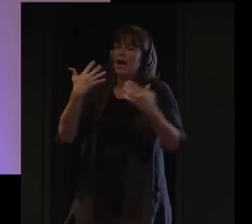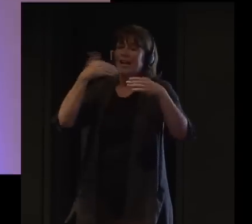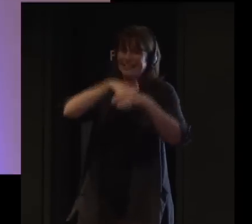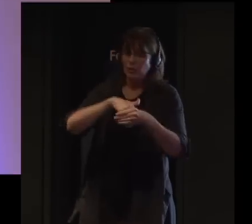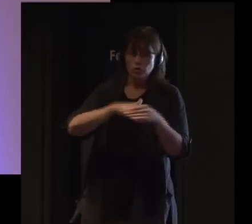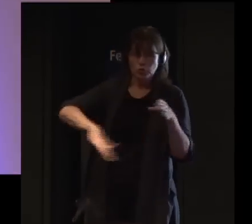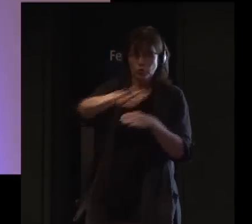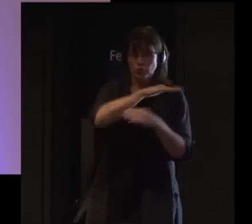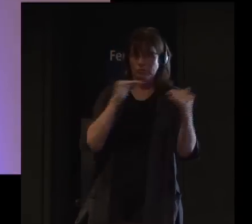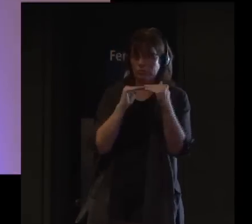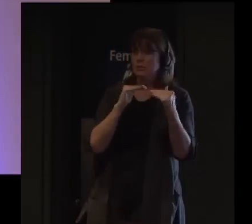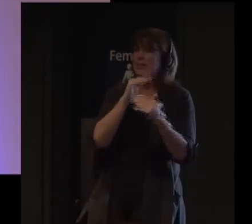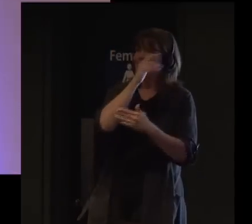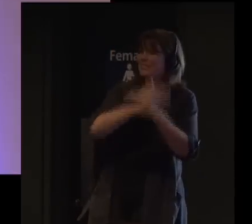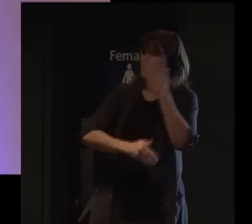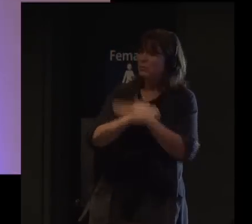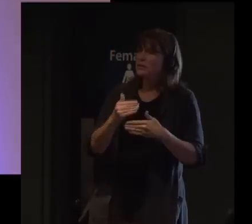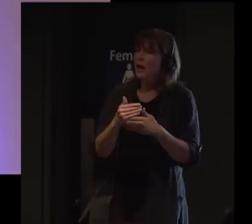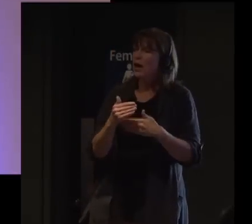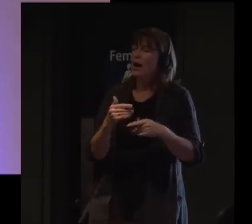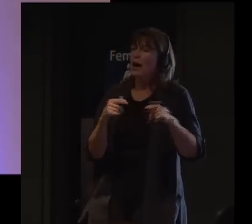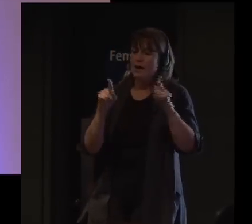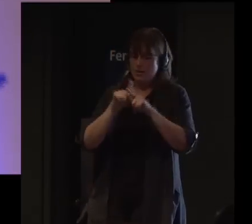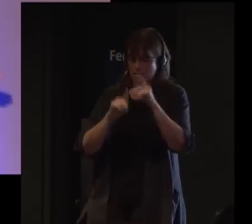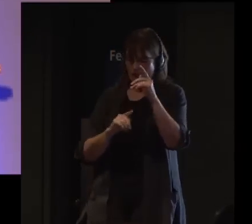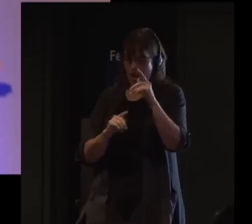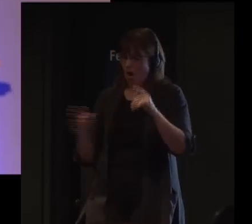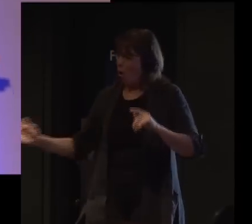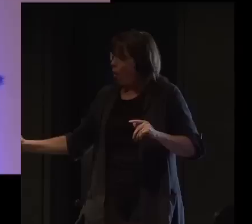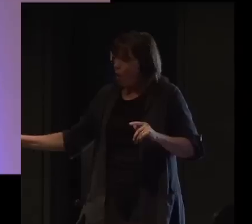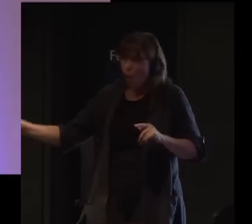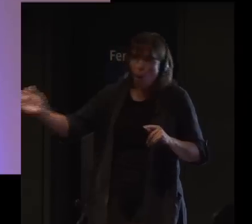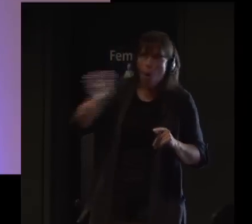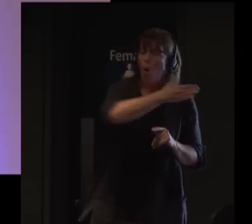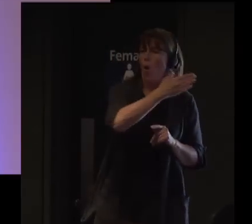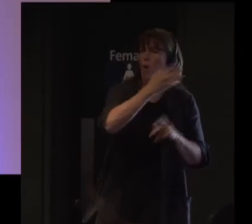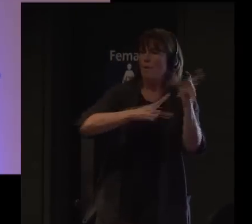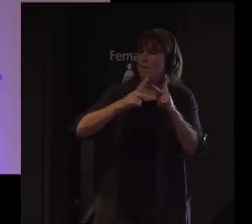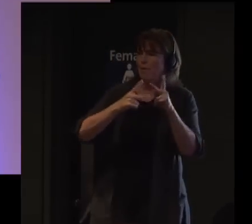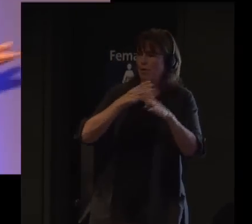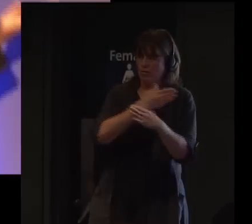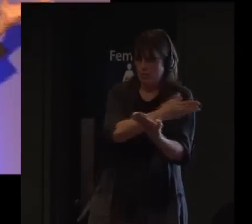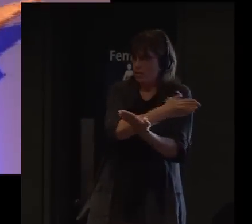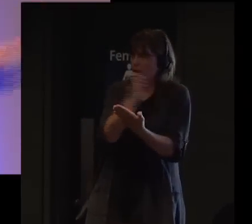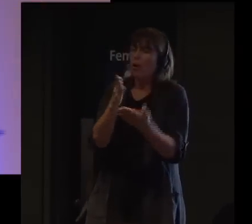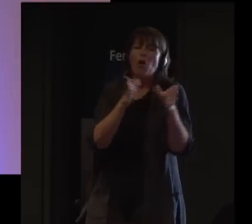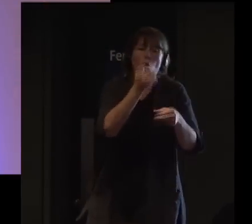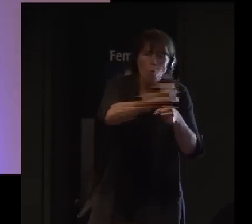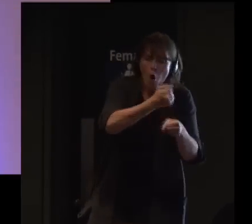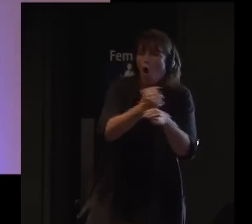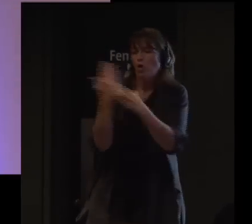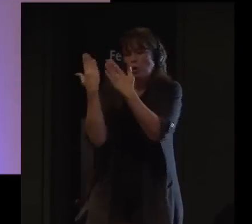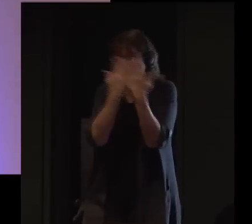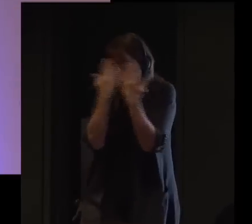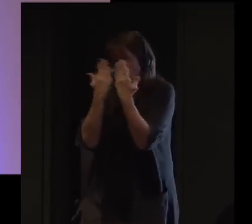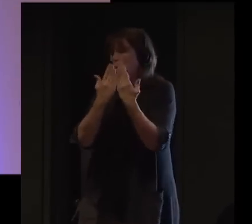with disabilities is a transversal one. So I have colleagues dealing with this action plan